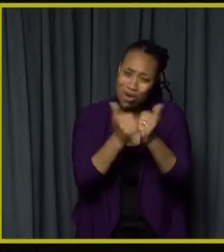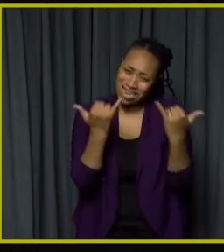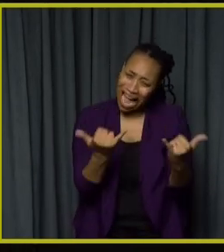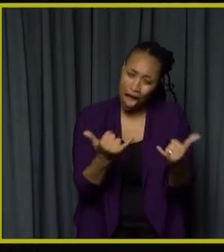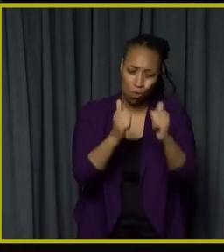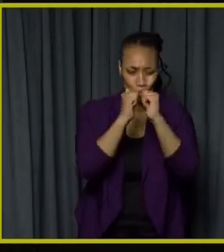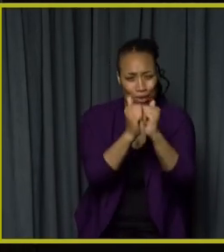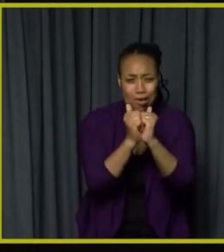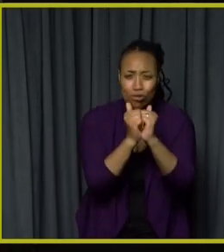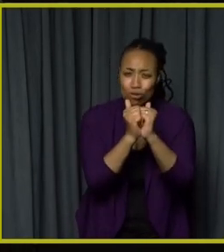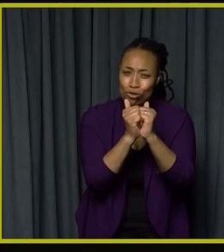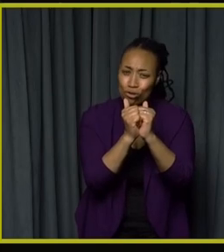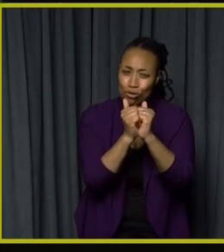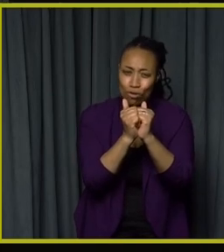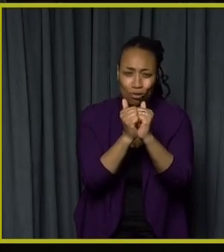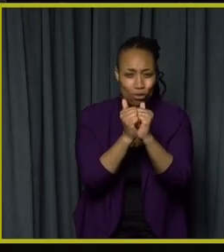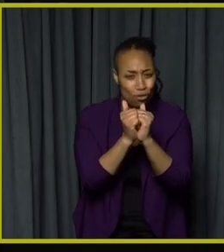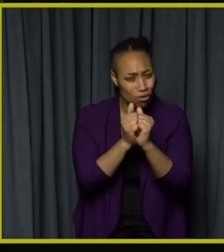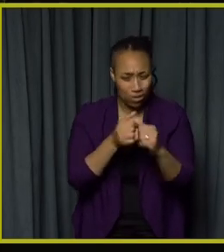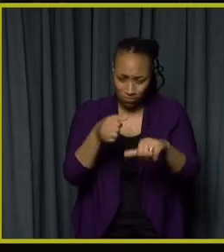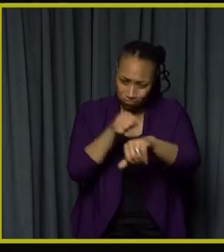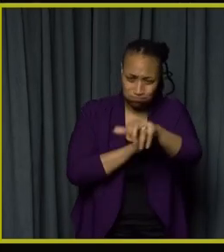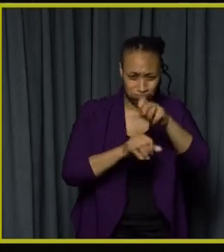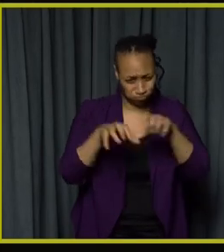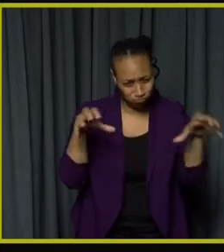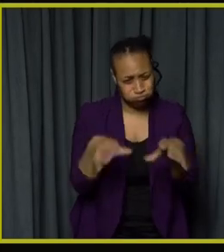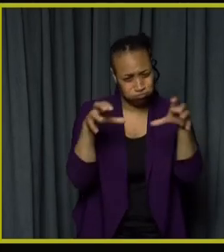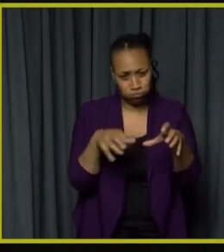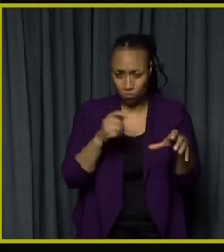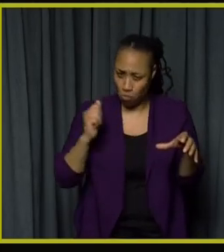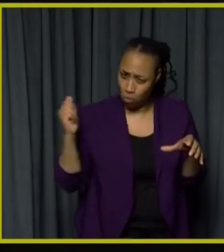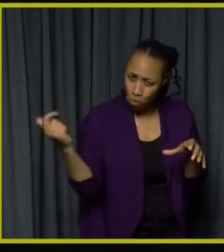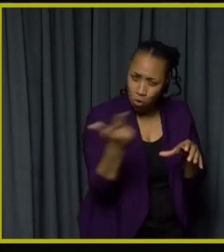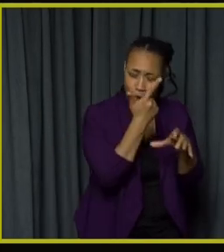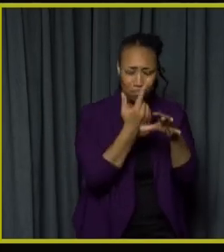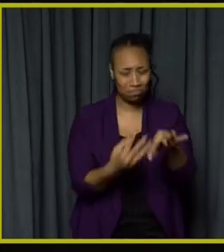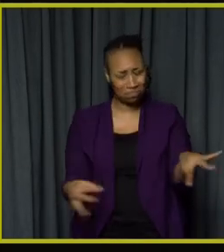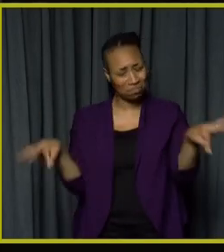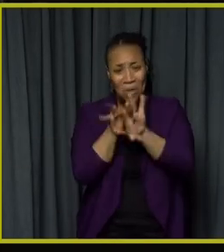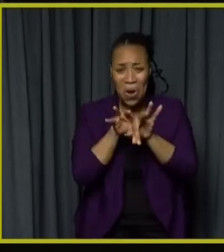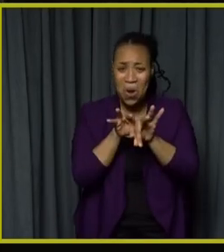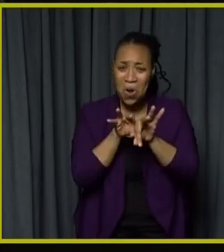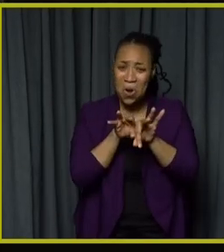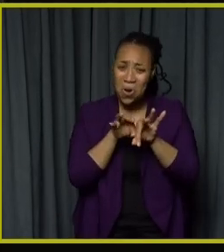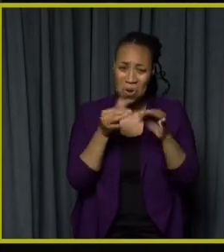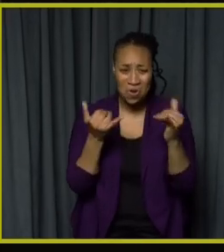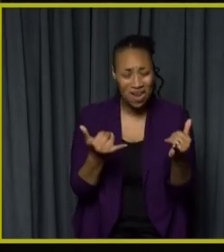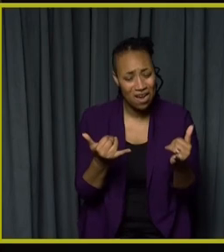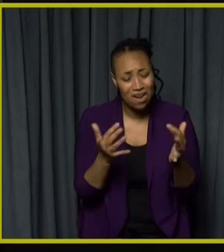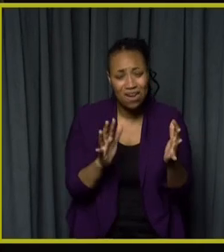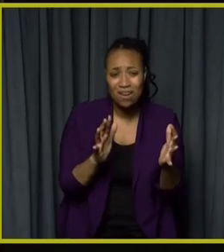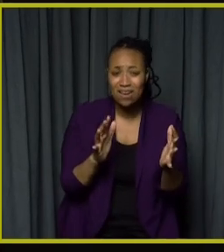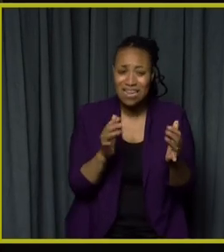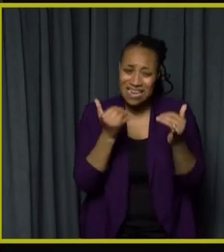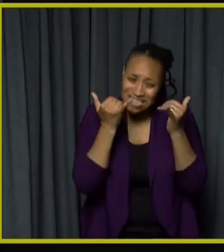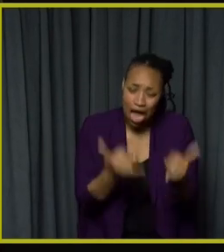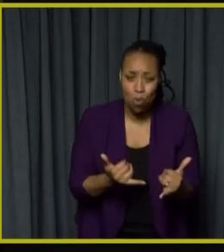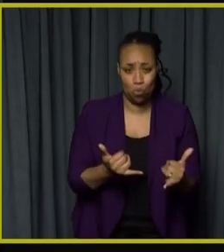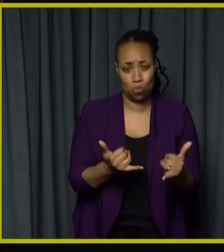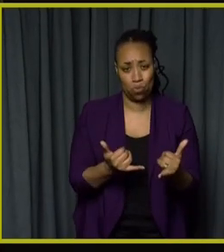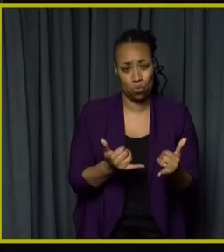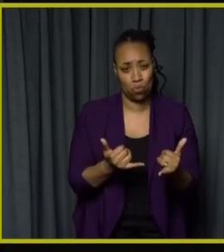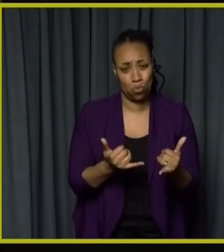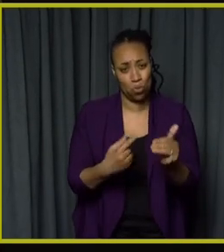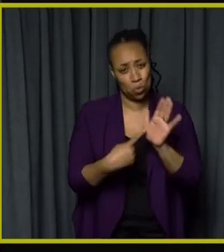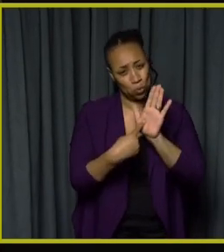time, as one songwriter said, to help somebody. Yeah. It's time to show this world that is traveling wrong,